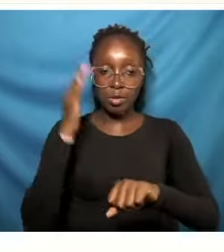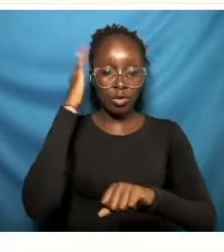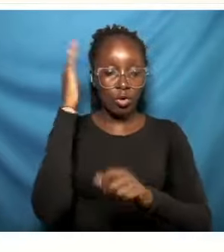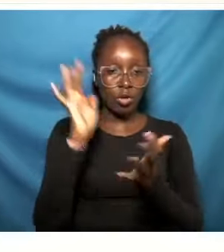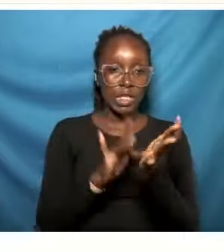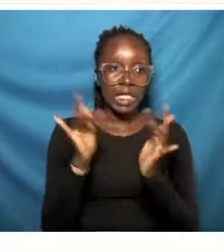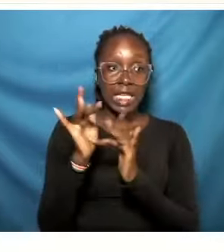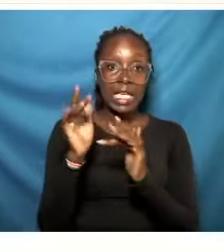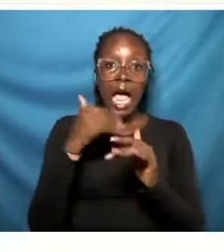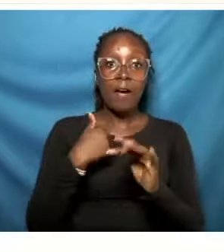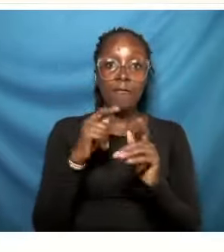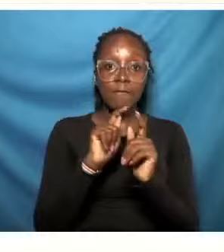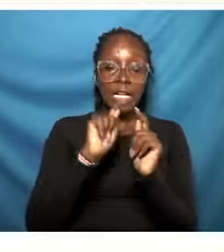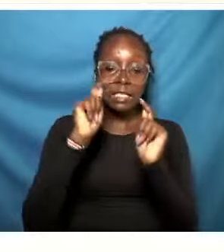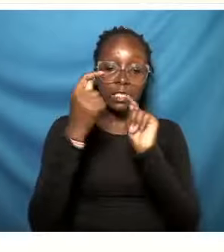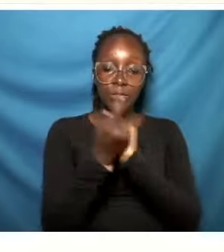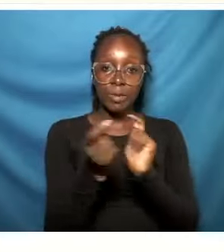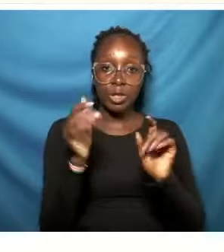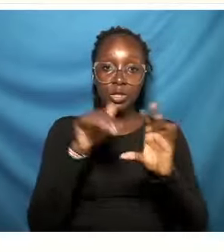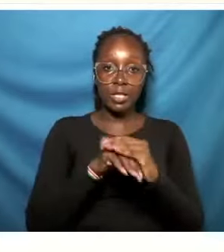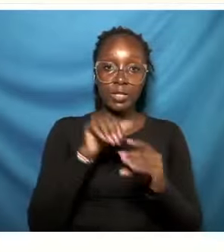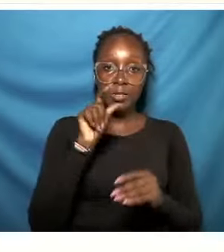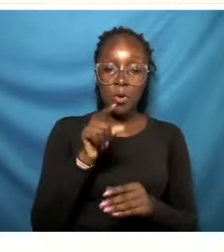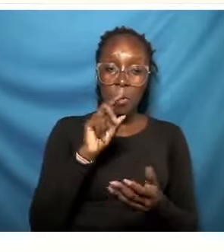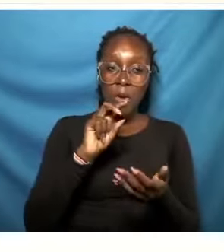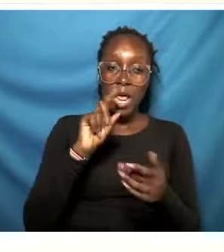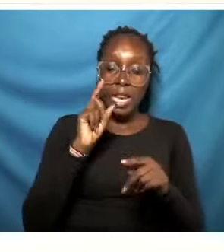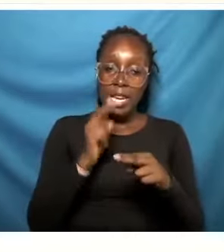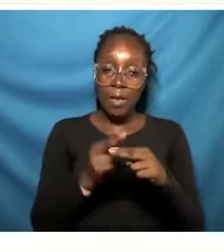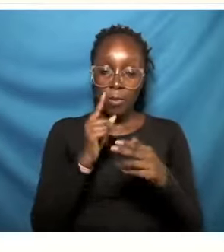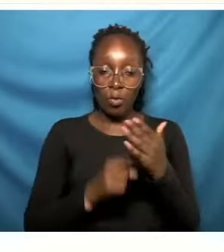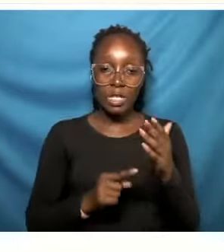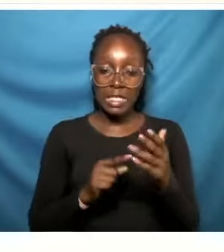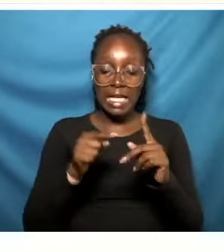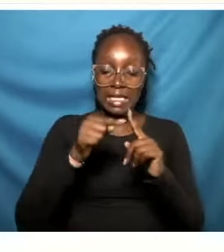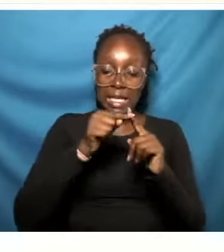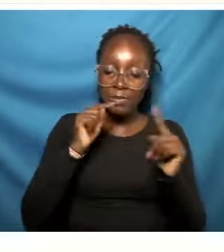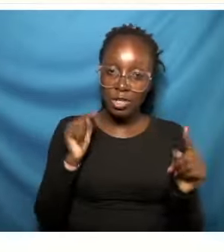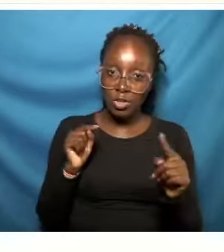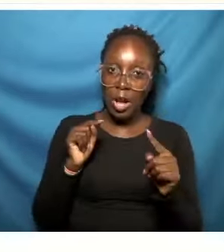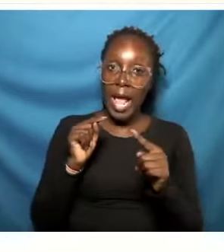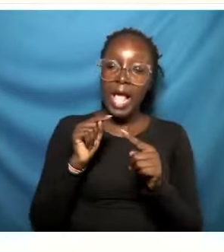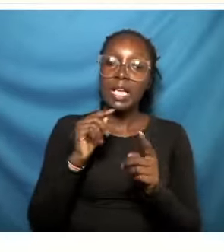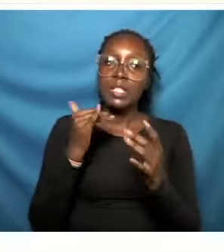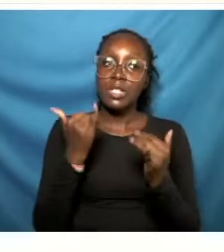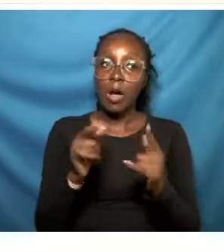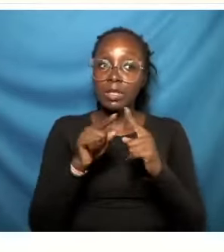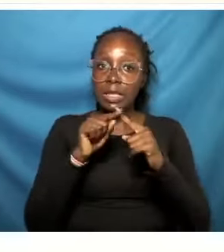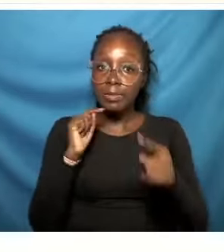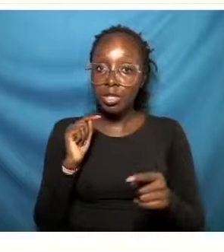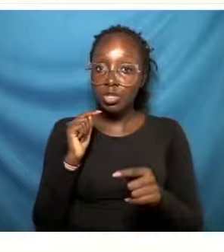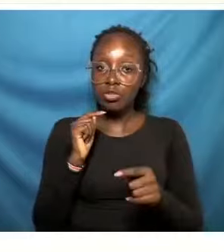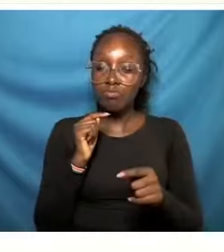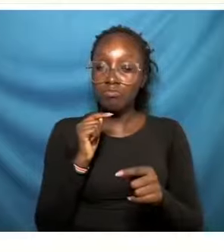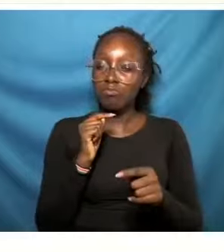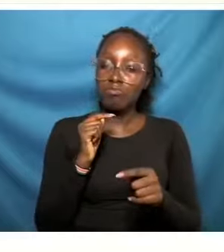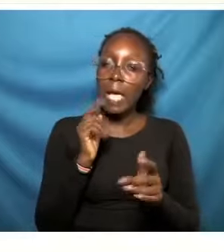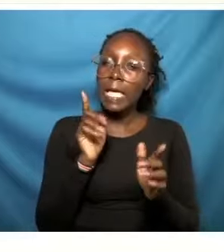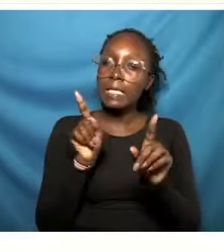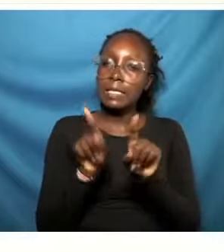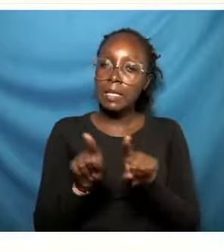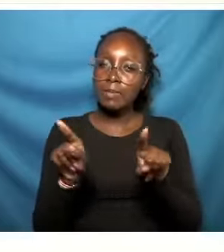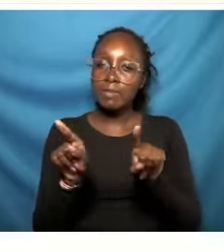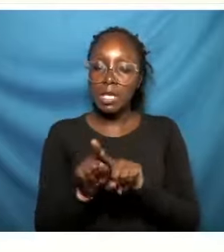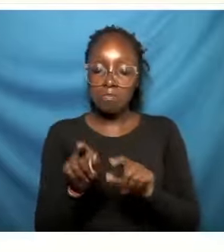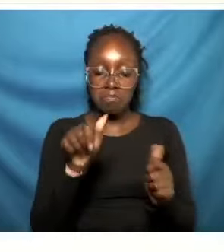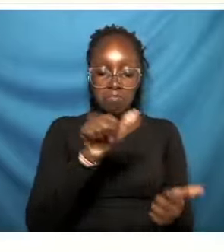transformation happened inside of you. That is what he calls circumcision. Because circumcision, as we'll see in a little while, borders and parallels